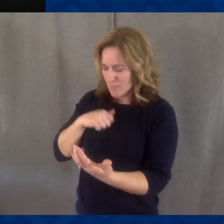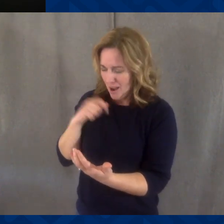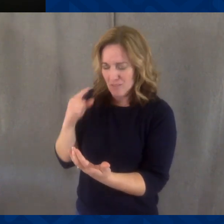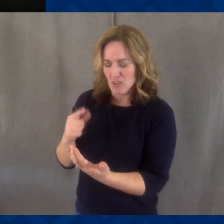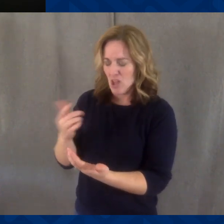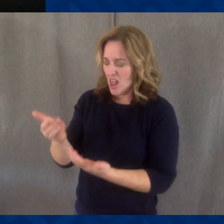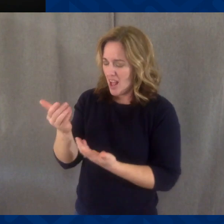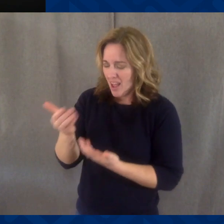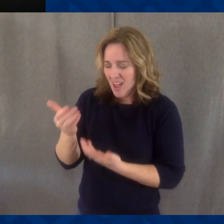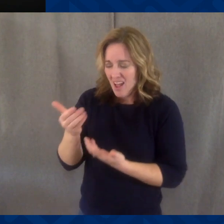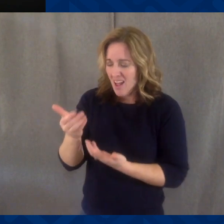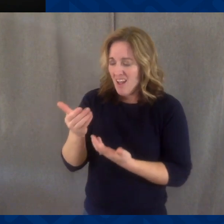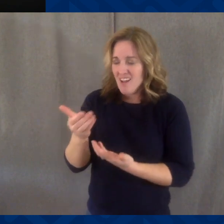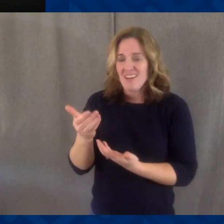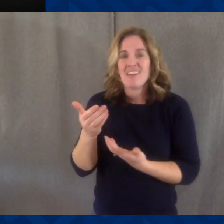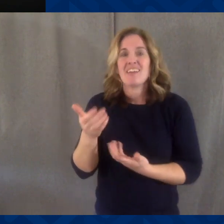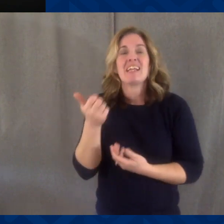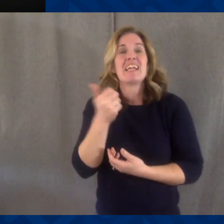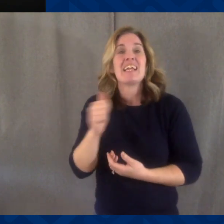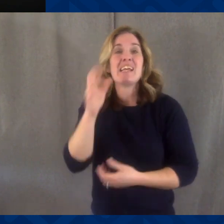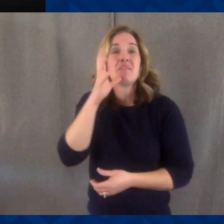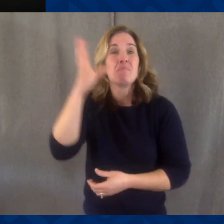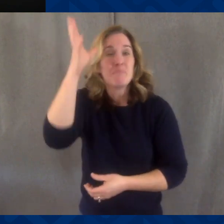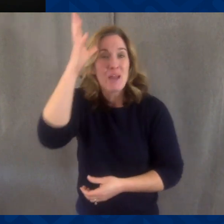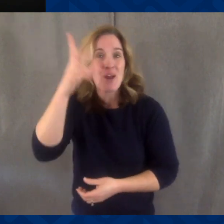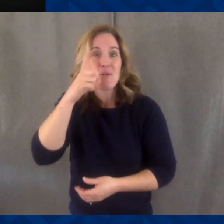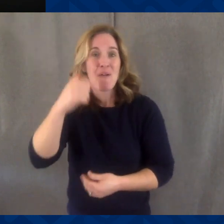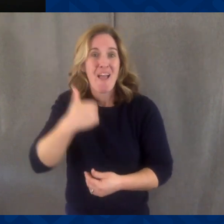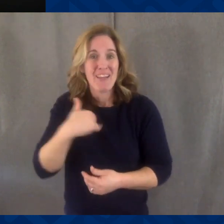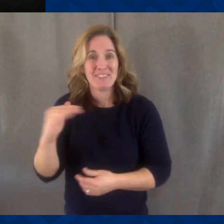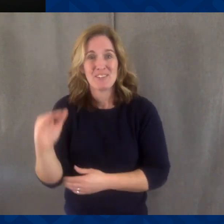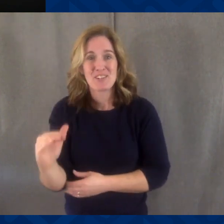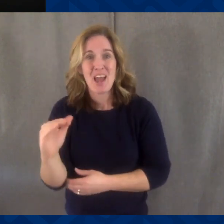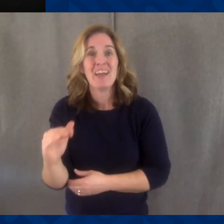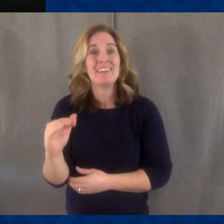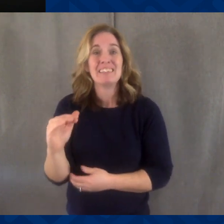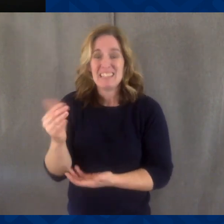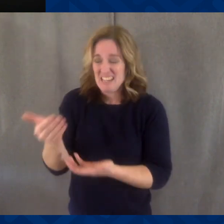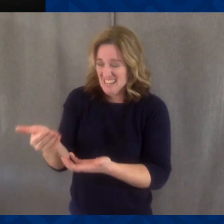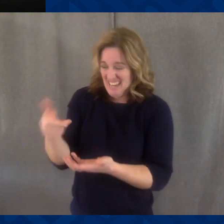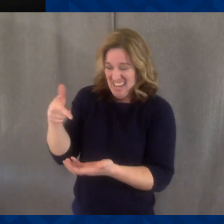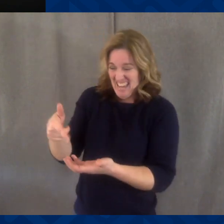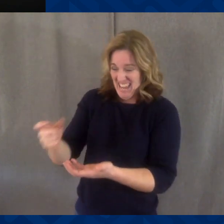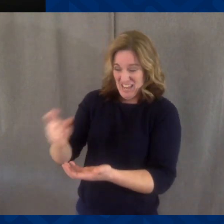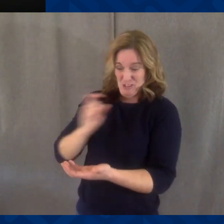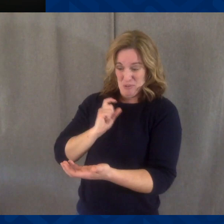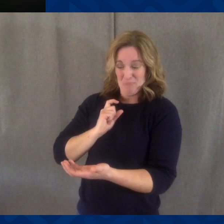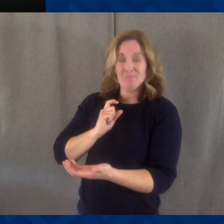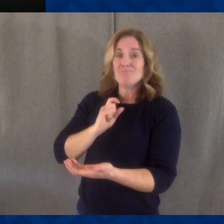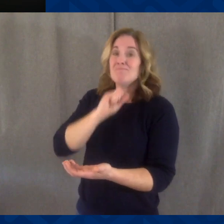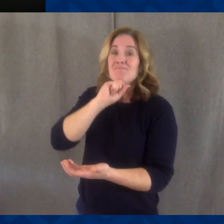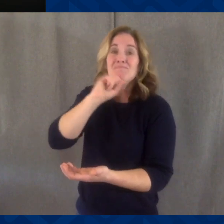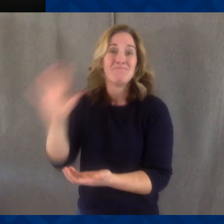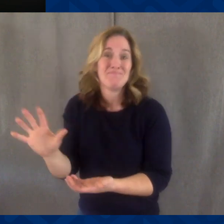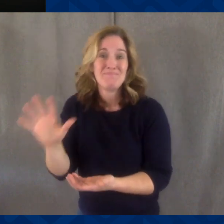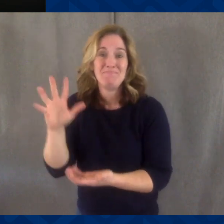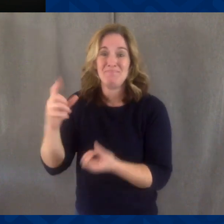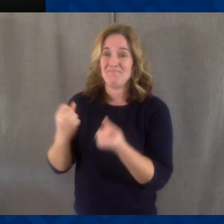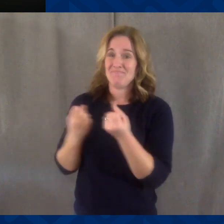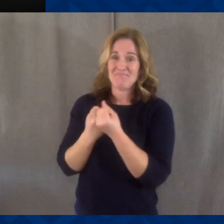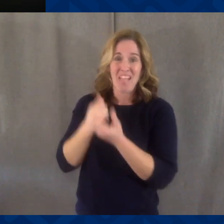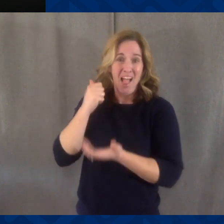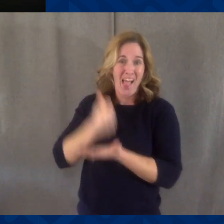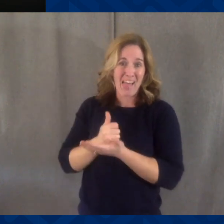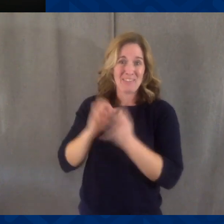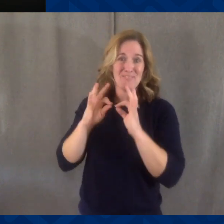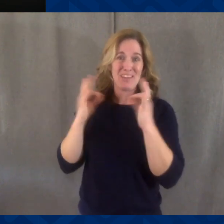of you." And any parent of a little one knows that he actually contributed very little to my family. He wasn't